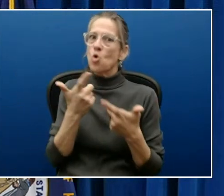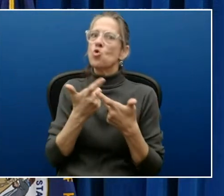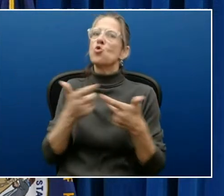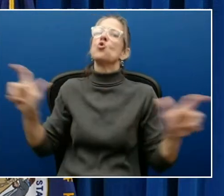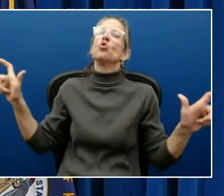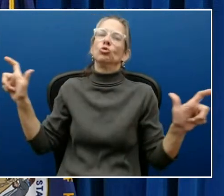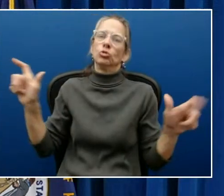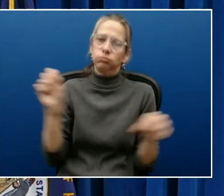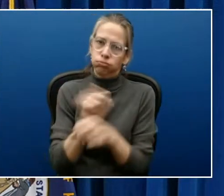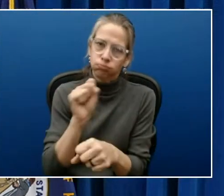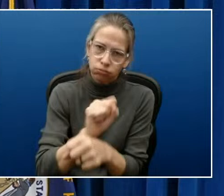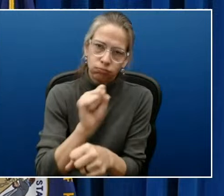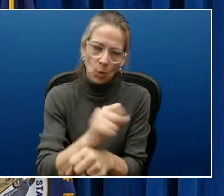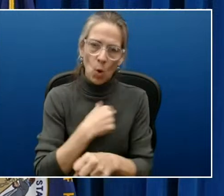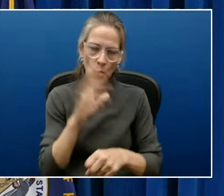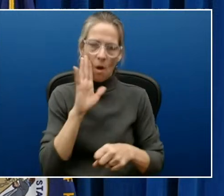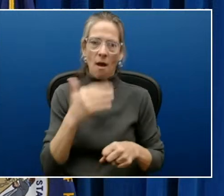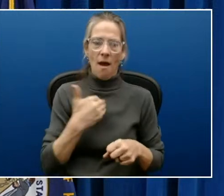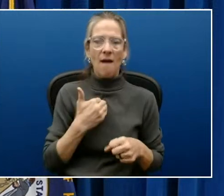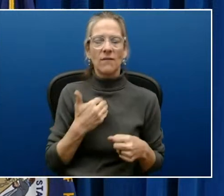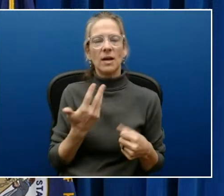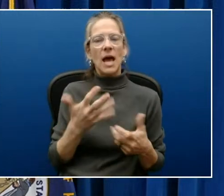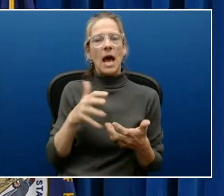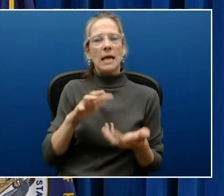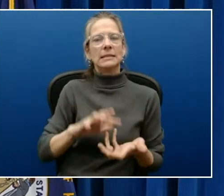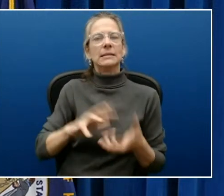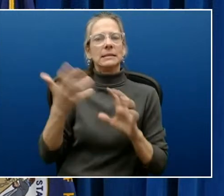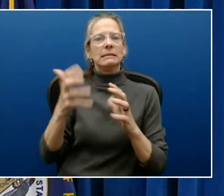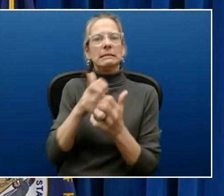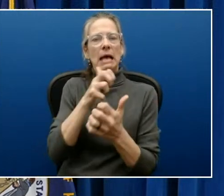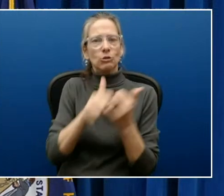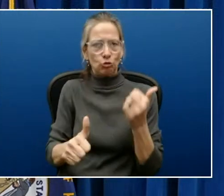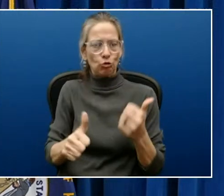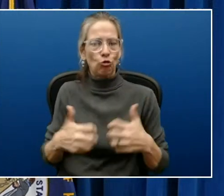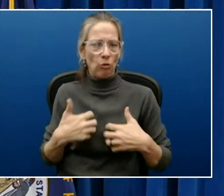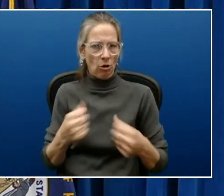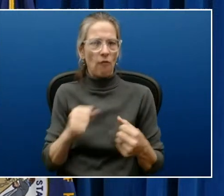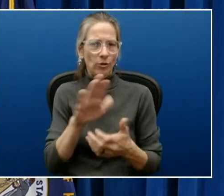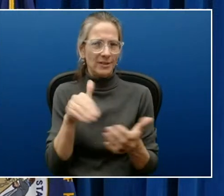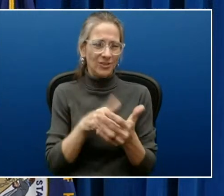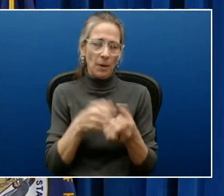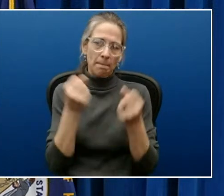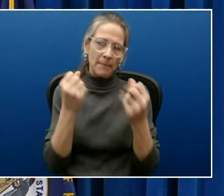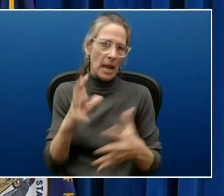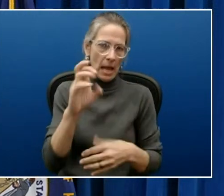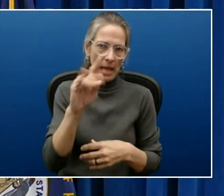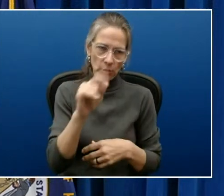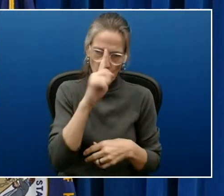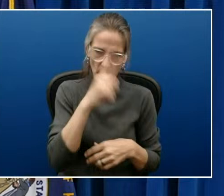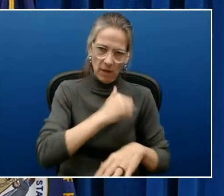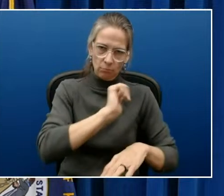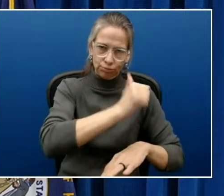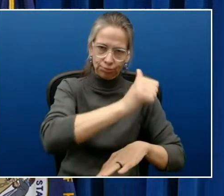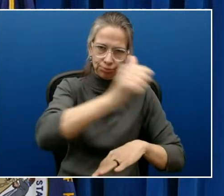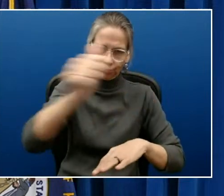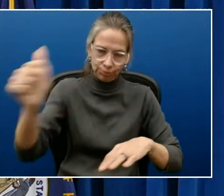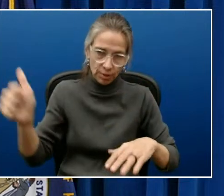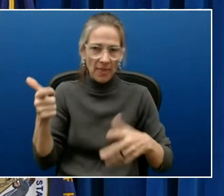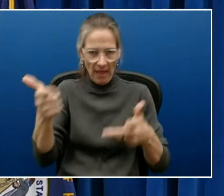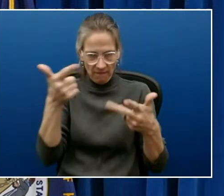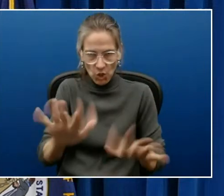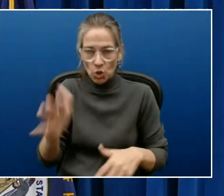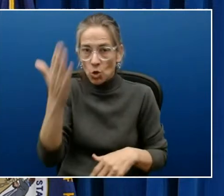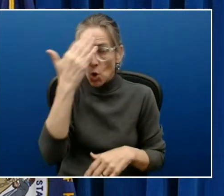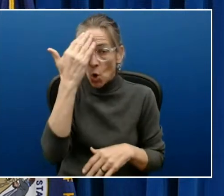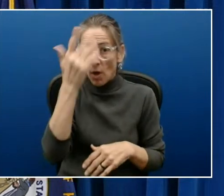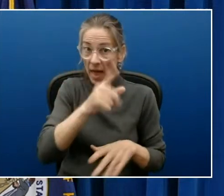disaster recovery centers in dozens of counties. They understand the way that we're doing it, and they have the expectation that if the President